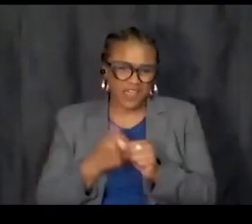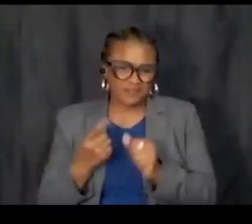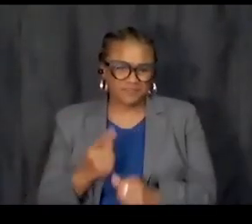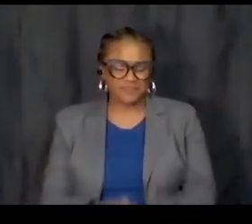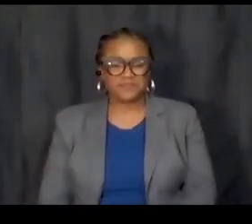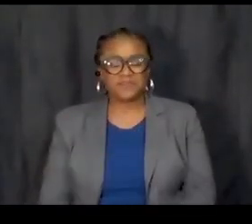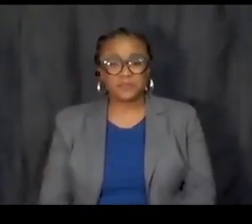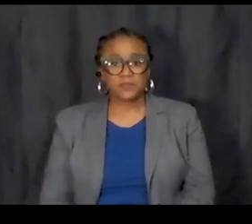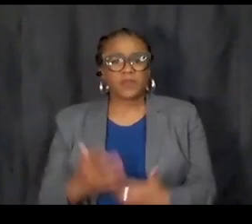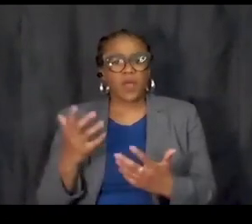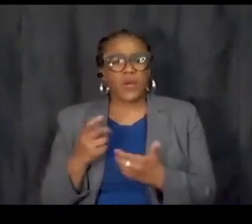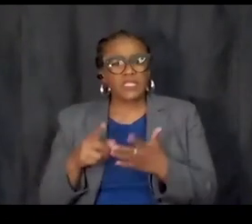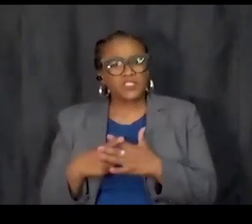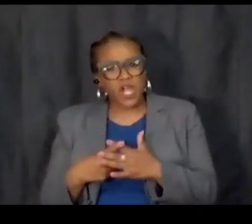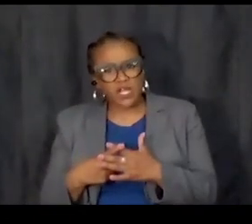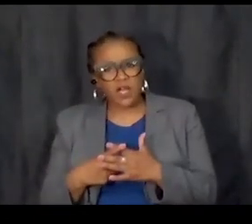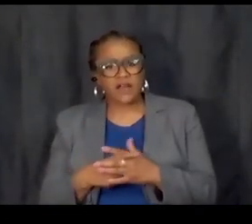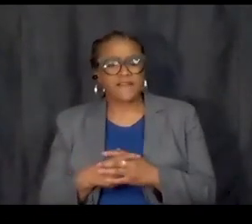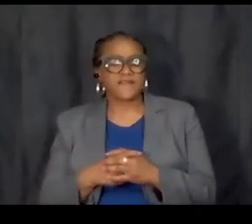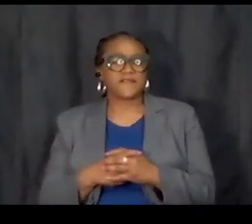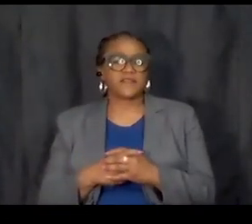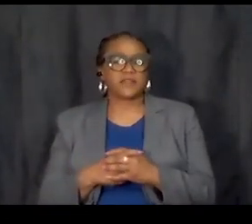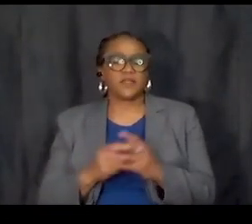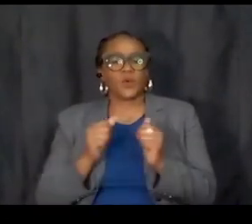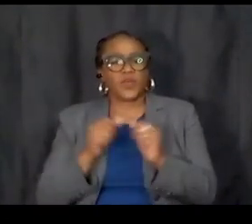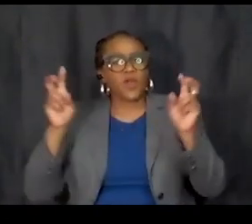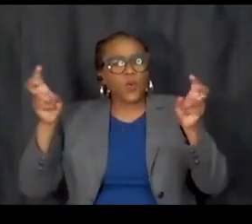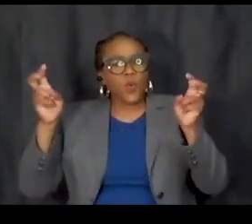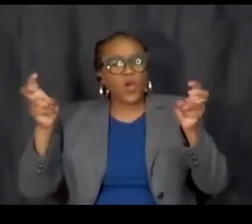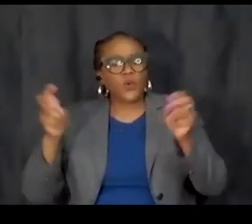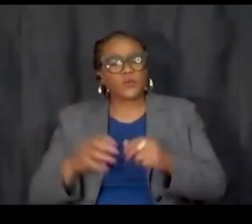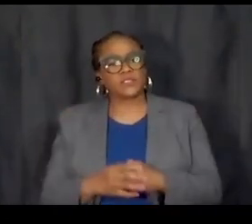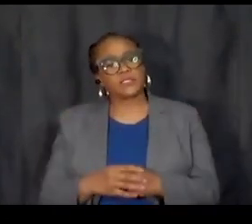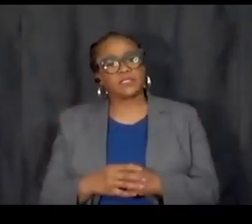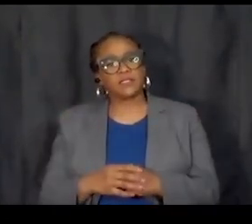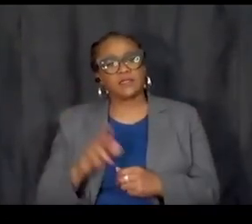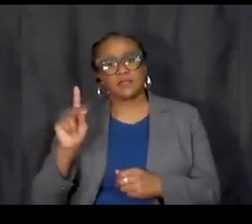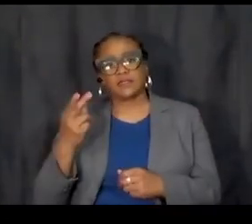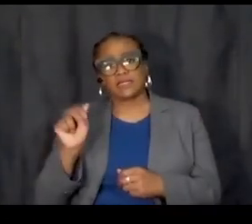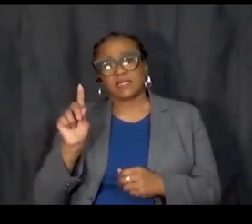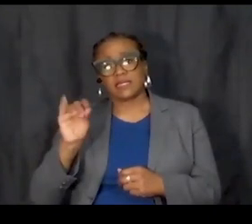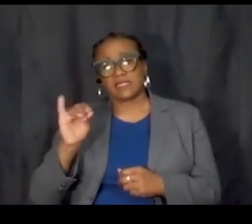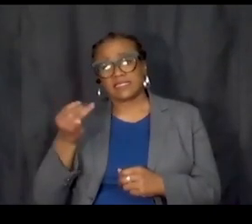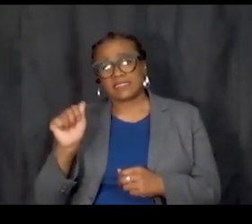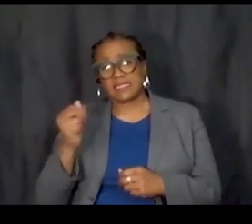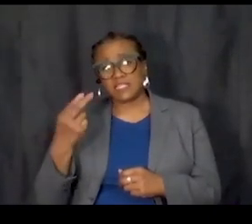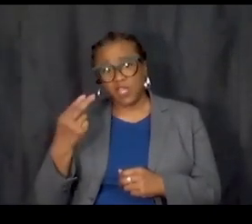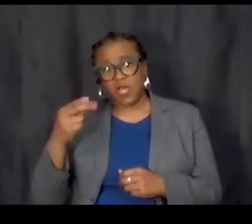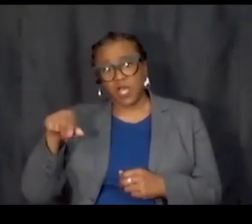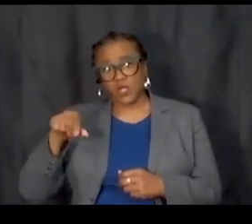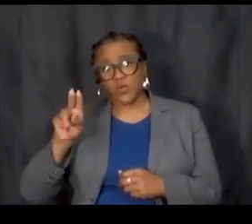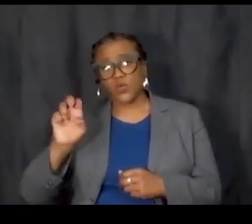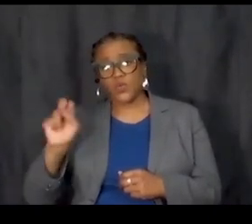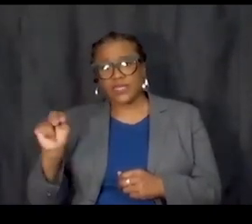want to start off with a quote by Khadijah Queen. And the quote